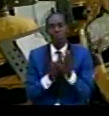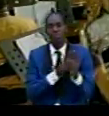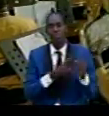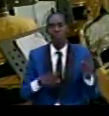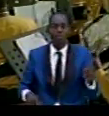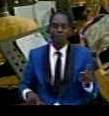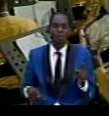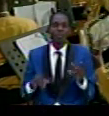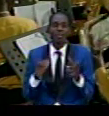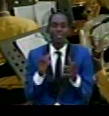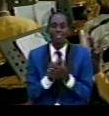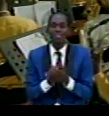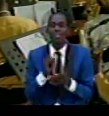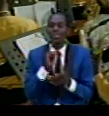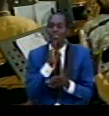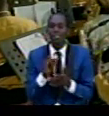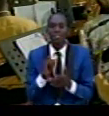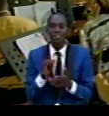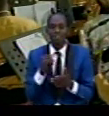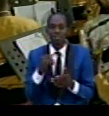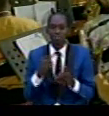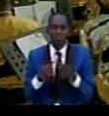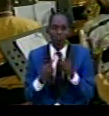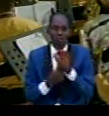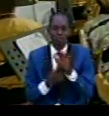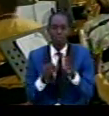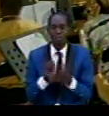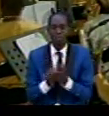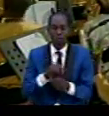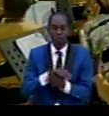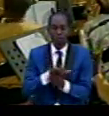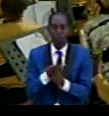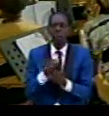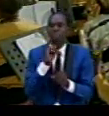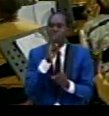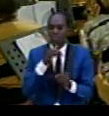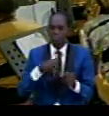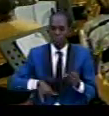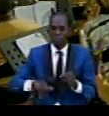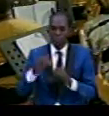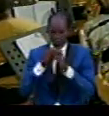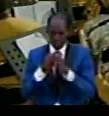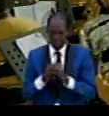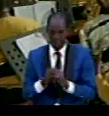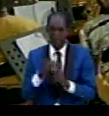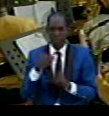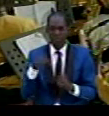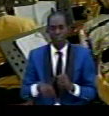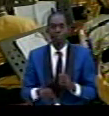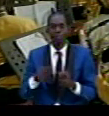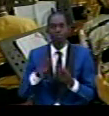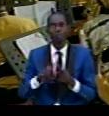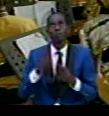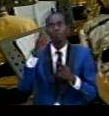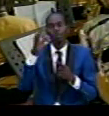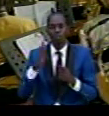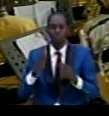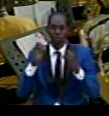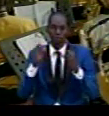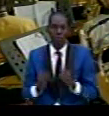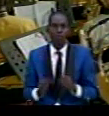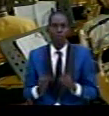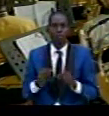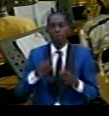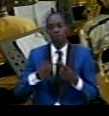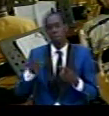that COVID-19 is still bowing to the power of God. We'll take you now to Congo for another wonderful thing that